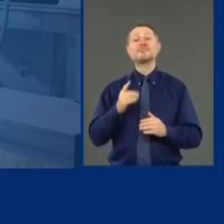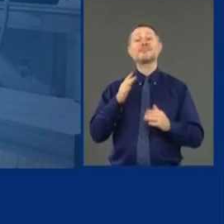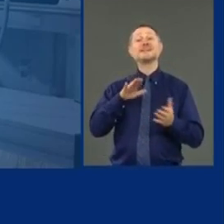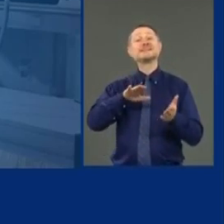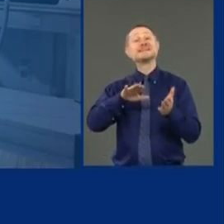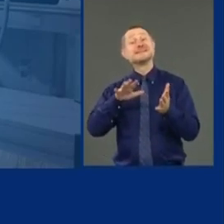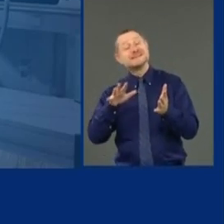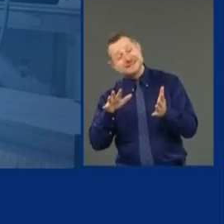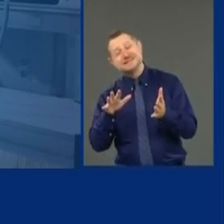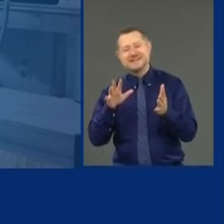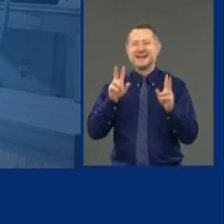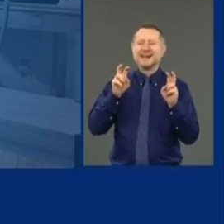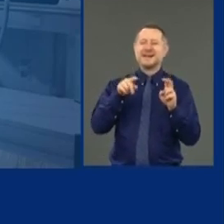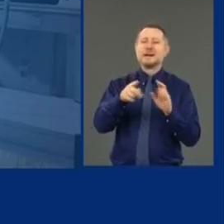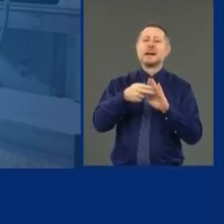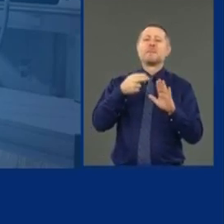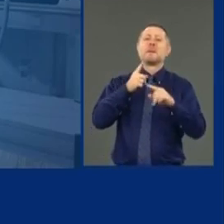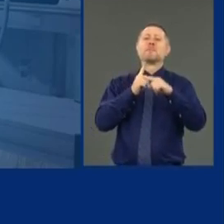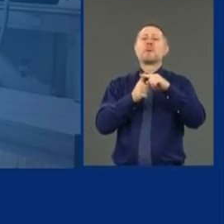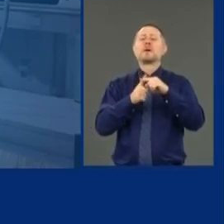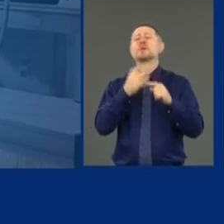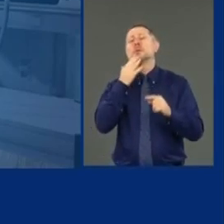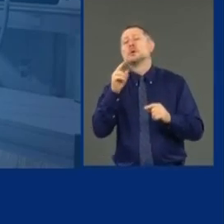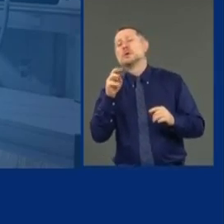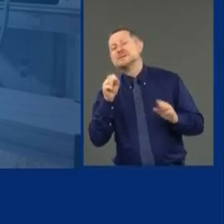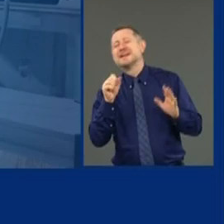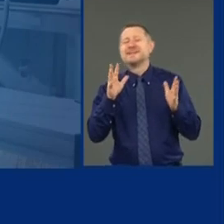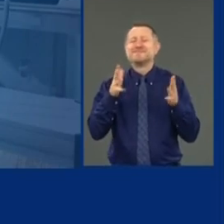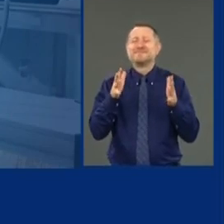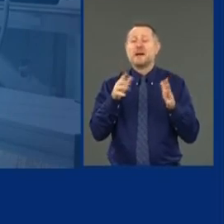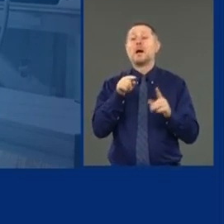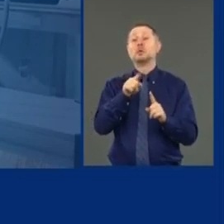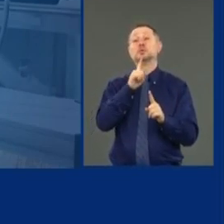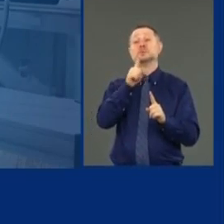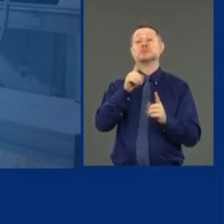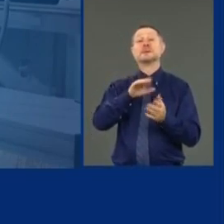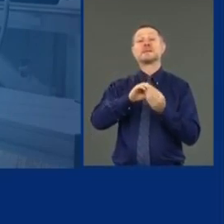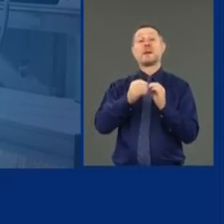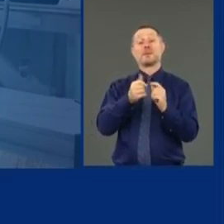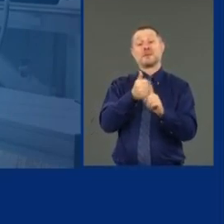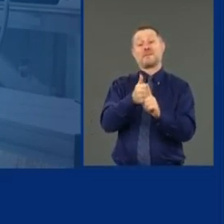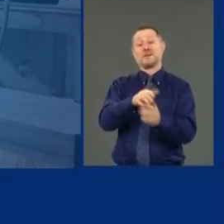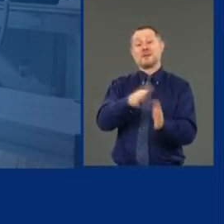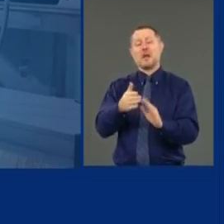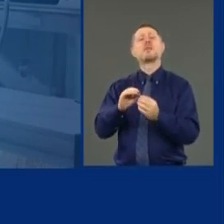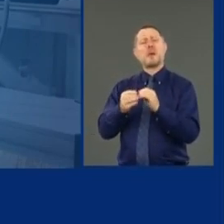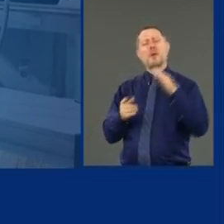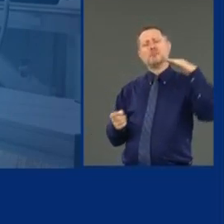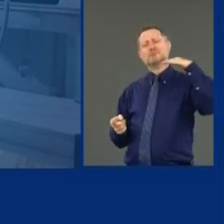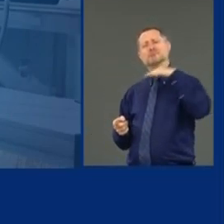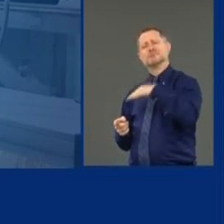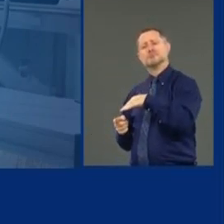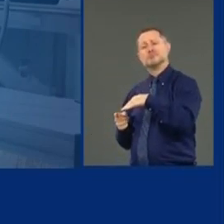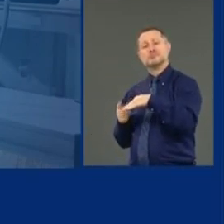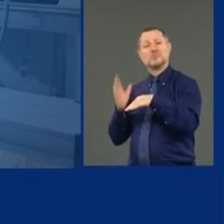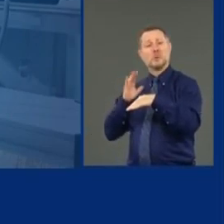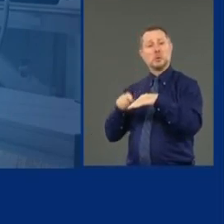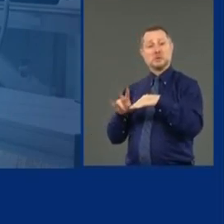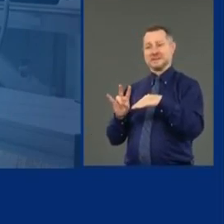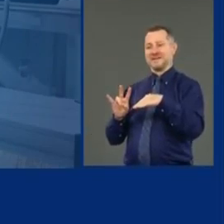positive news is the number of deaths continues to decline, 74. This is always